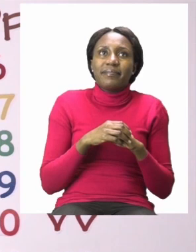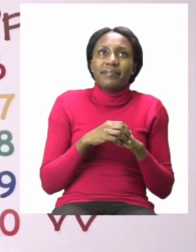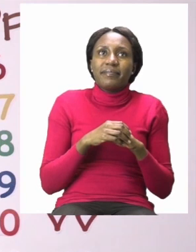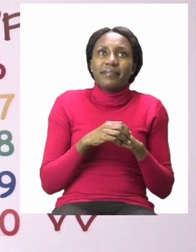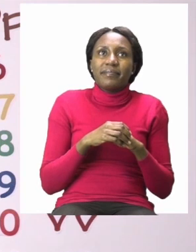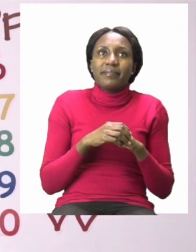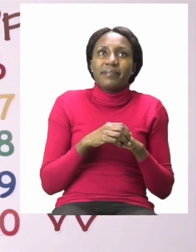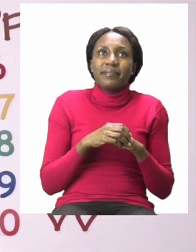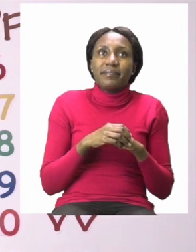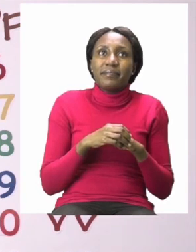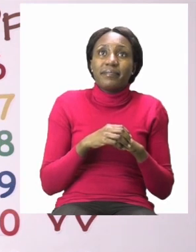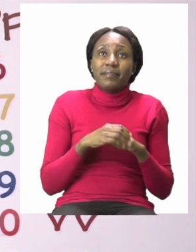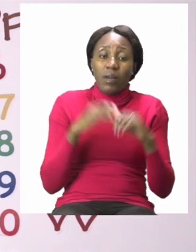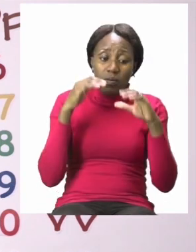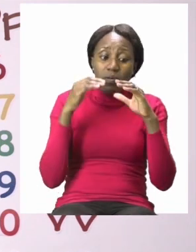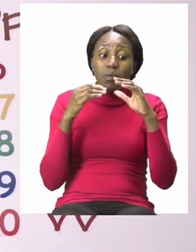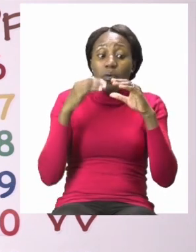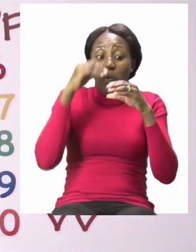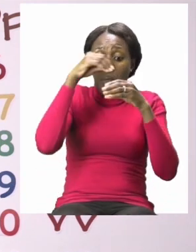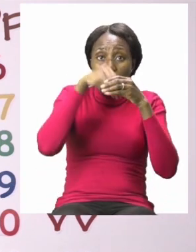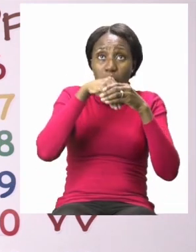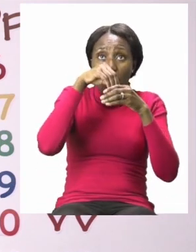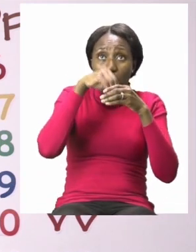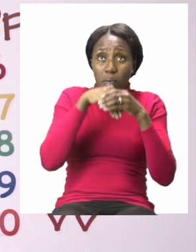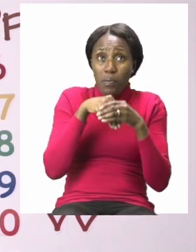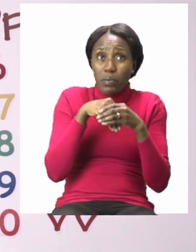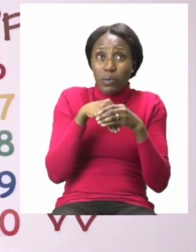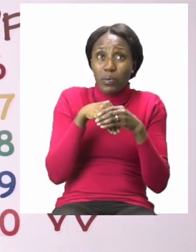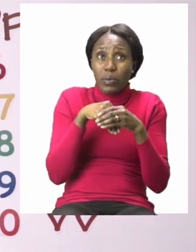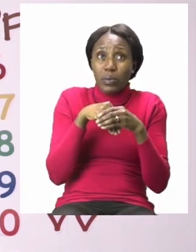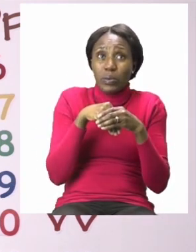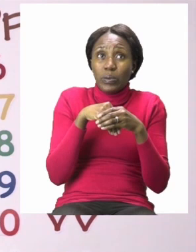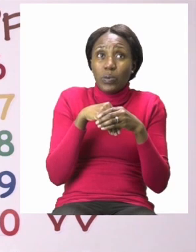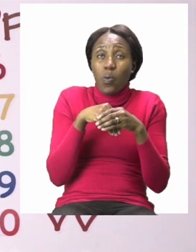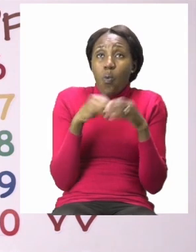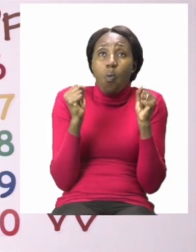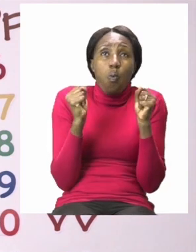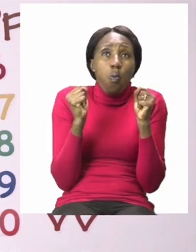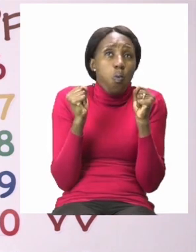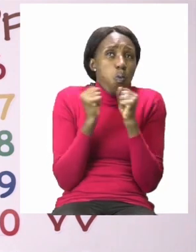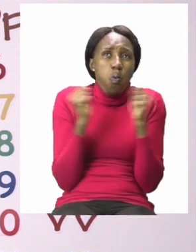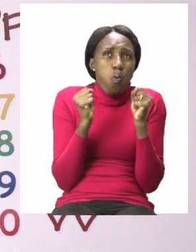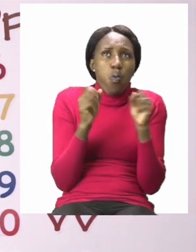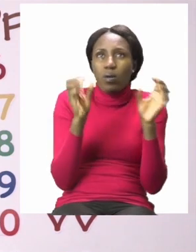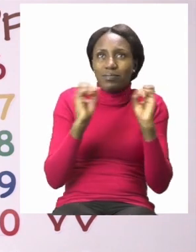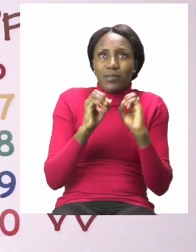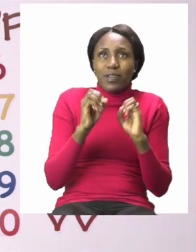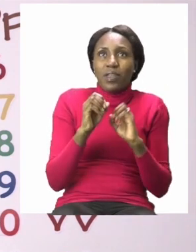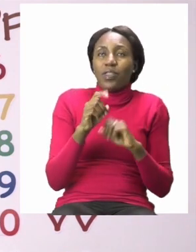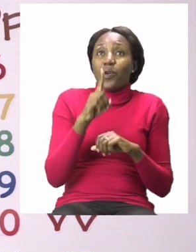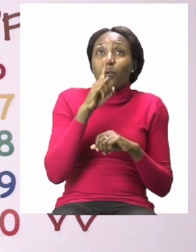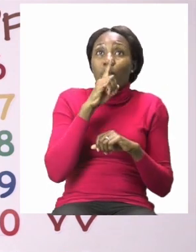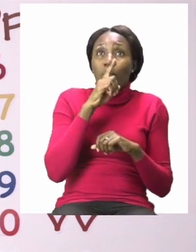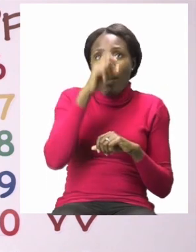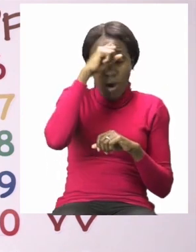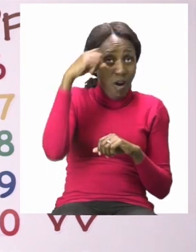house. Inside the igloo is very, very warm. So an igloo can